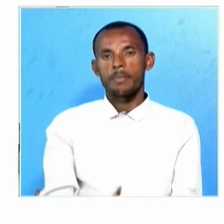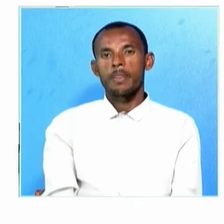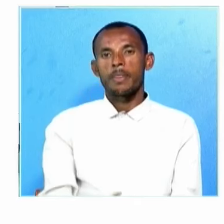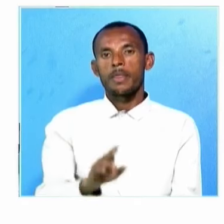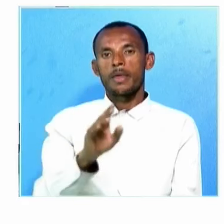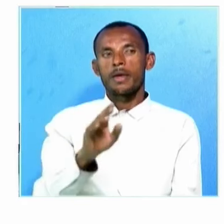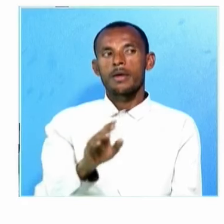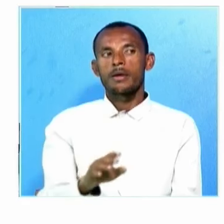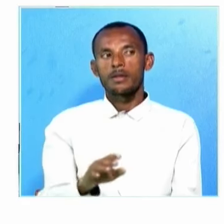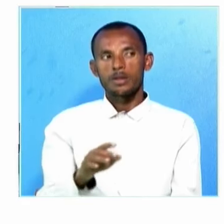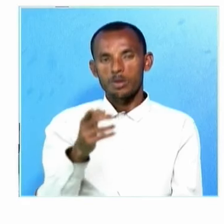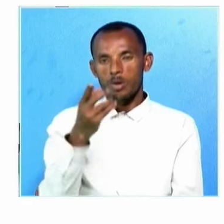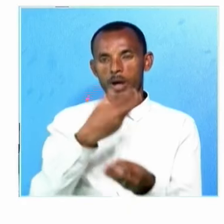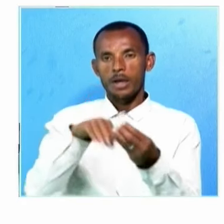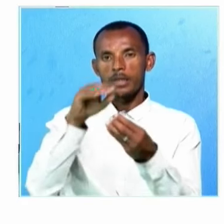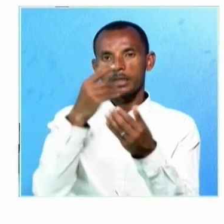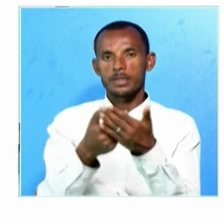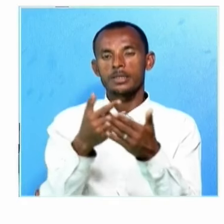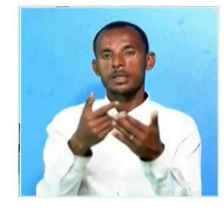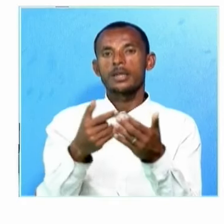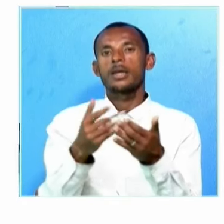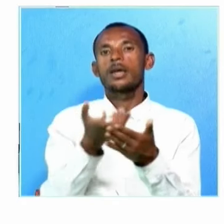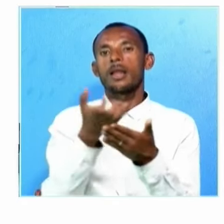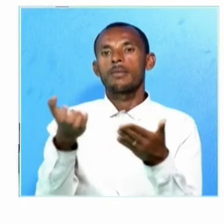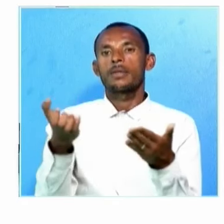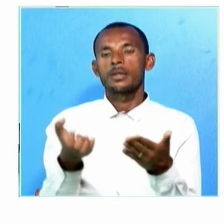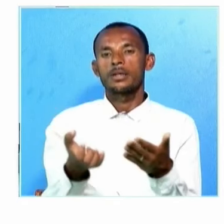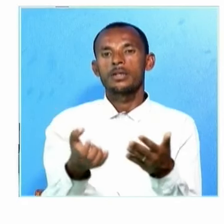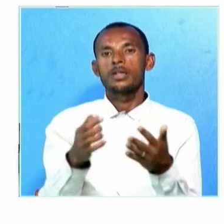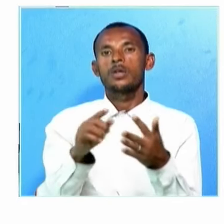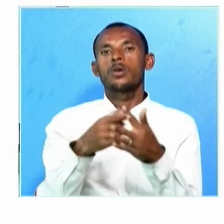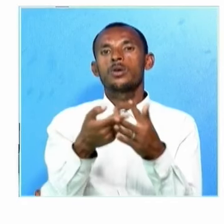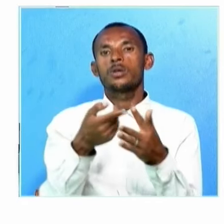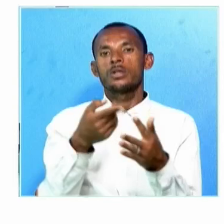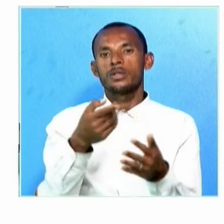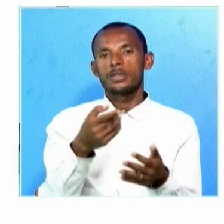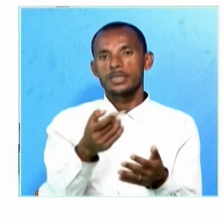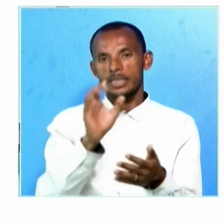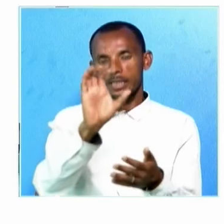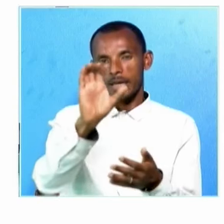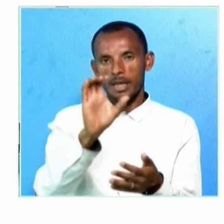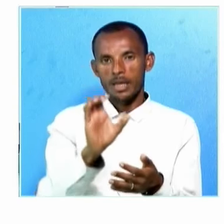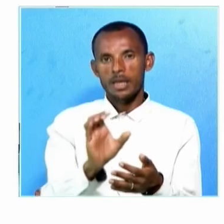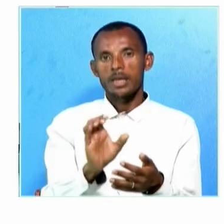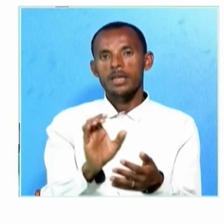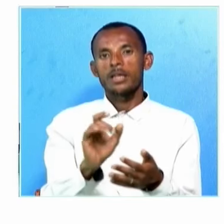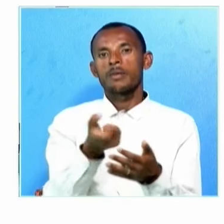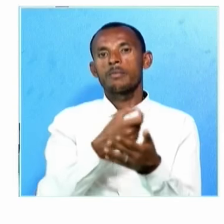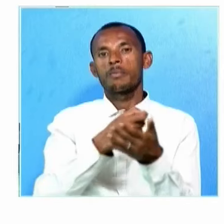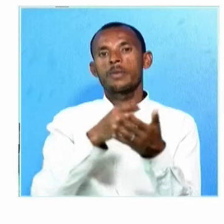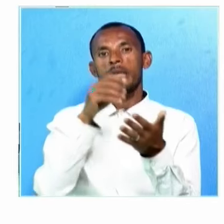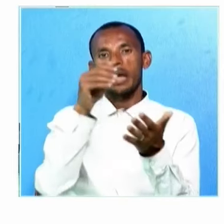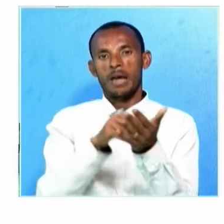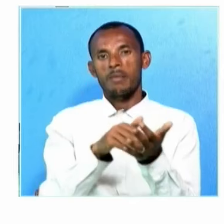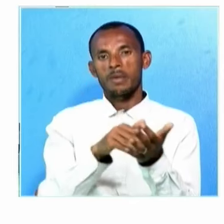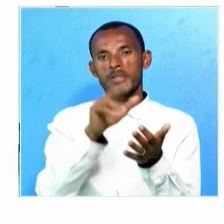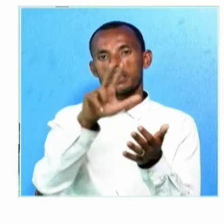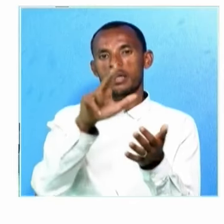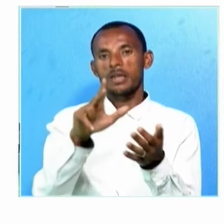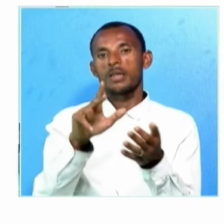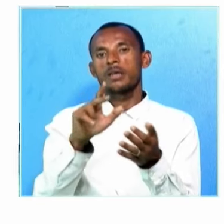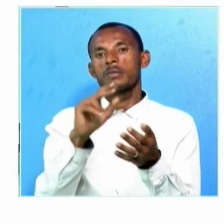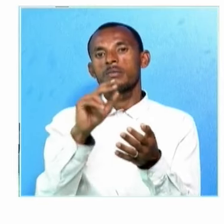then you add this element here again. But since you wrote C here, no need of writing again, so take